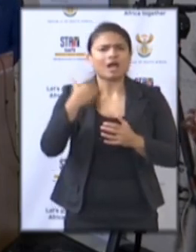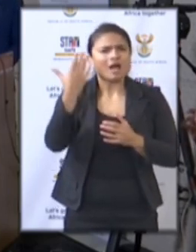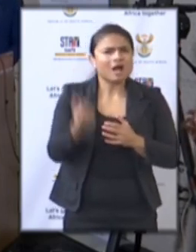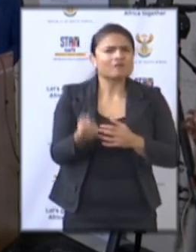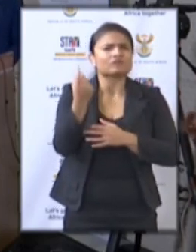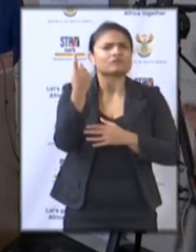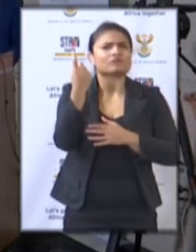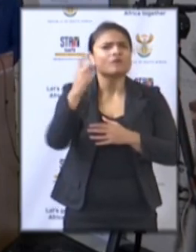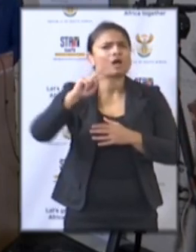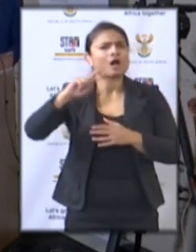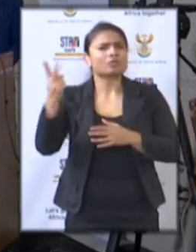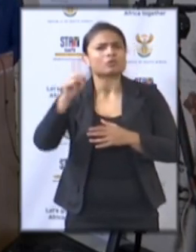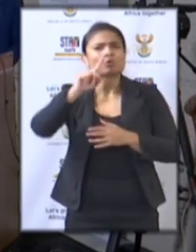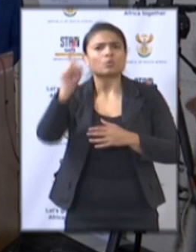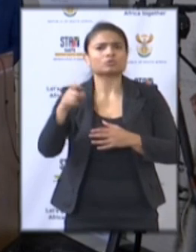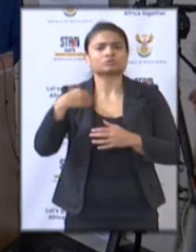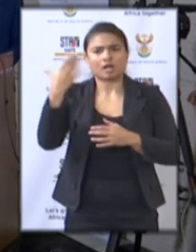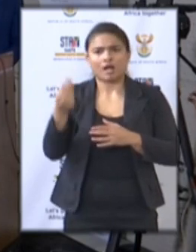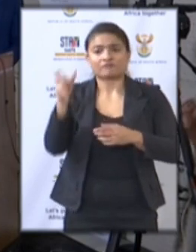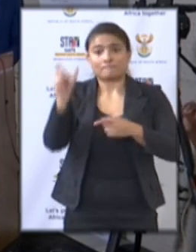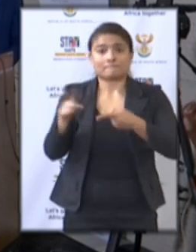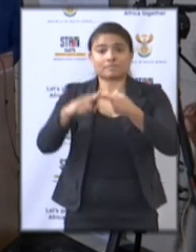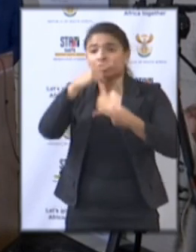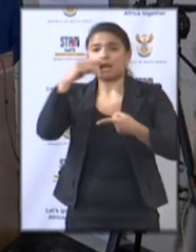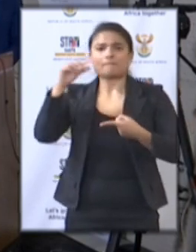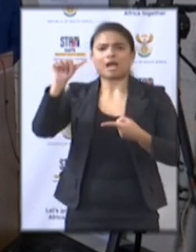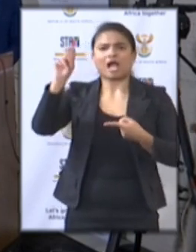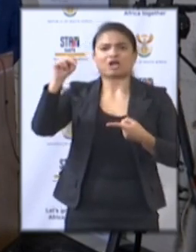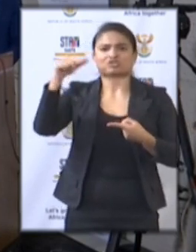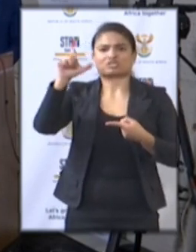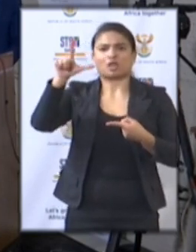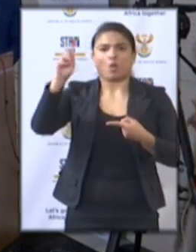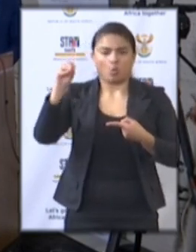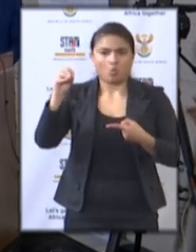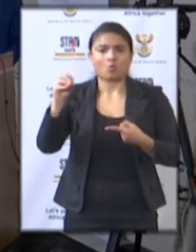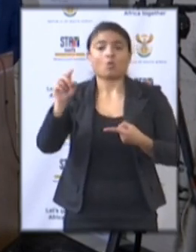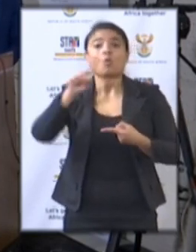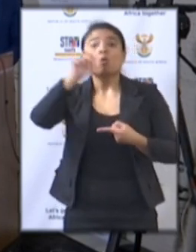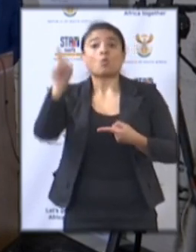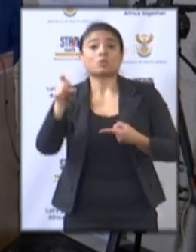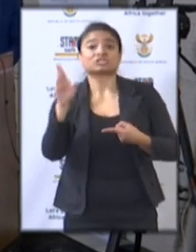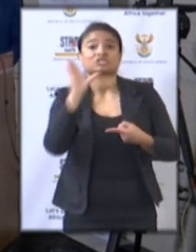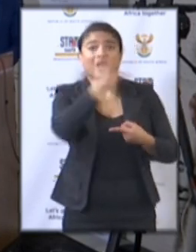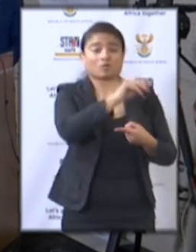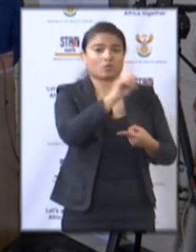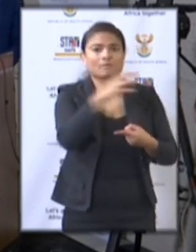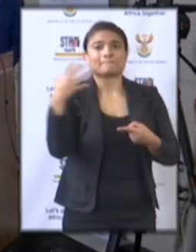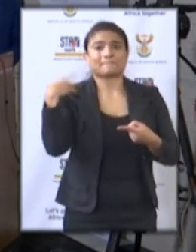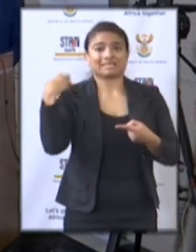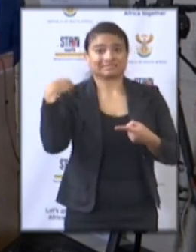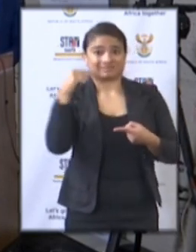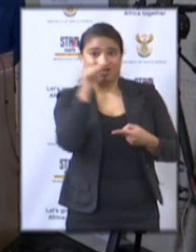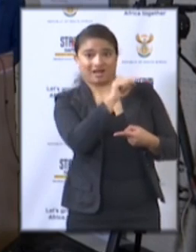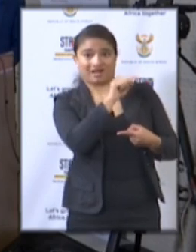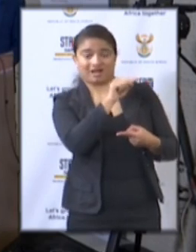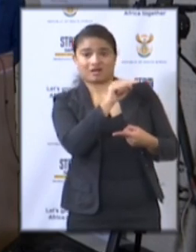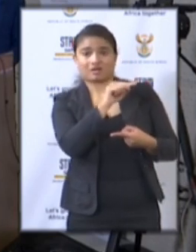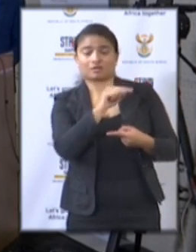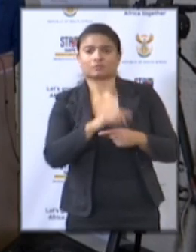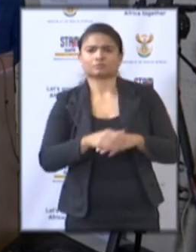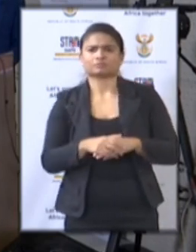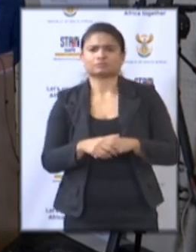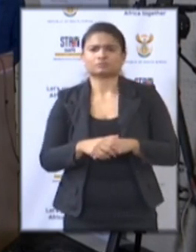CGTN. The question is the minister and his counterpart in lower education